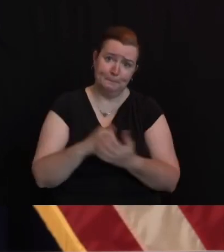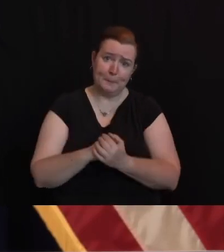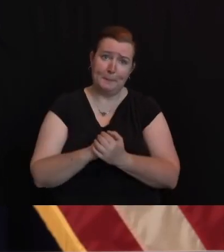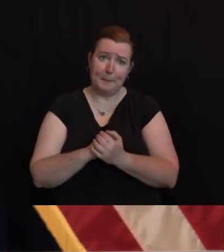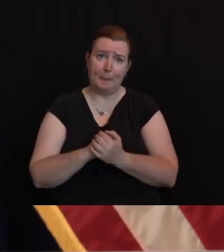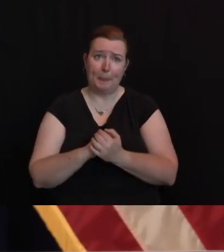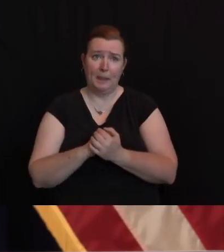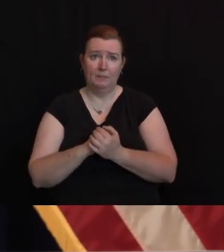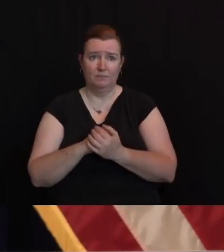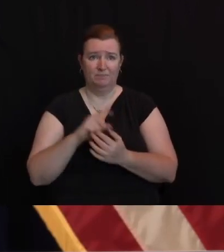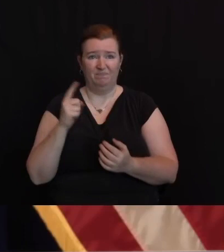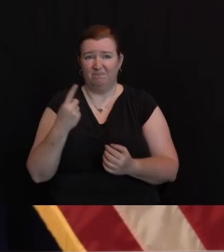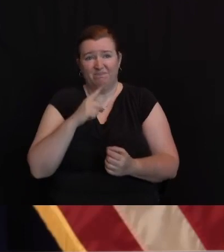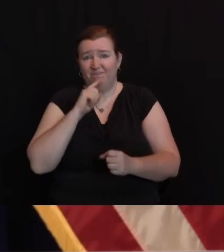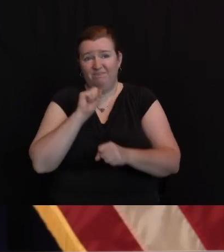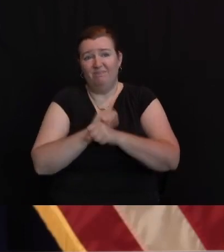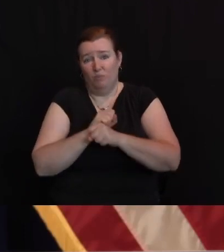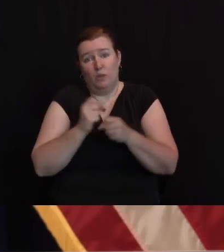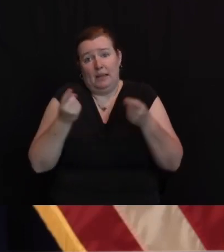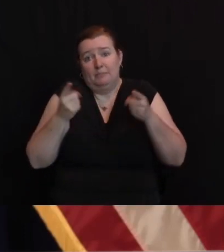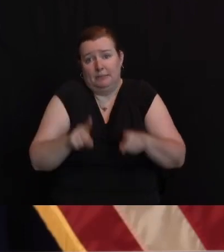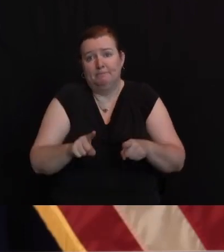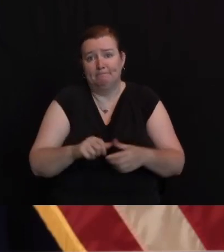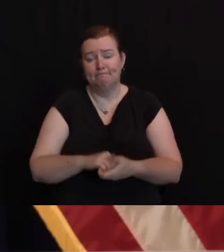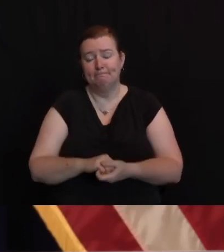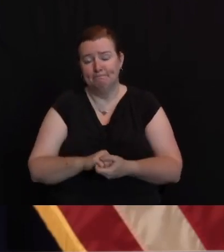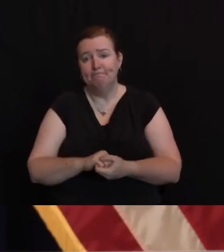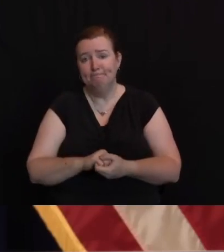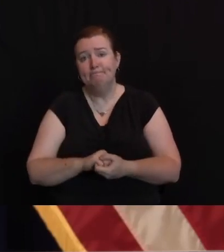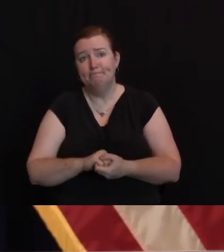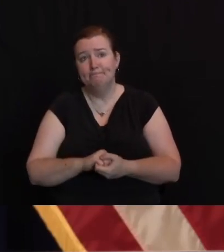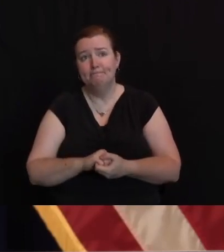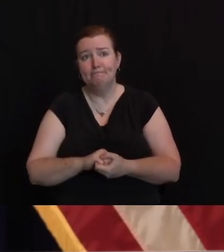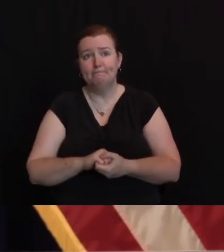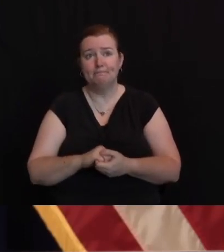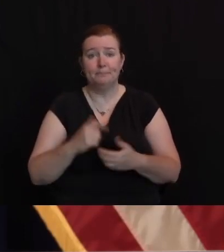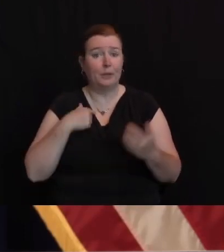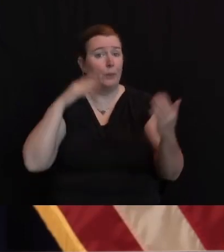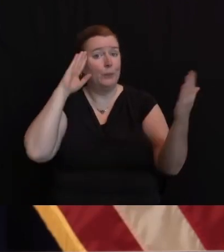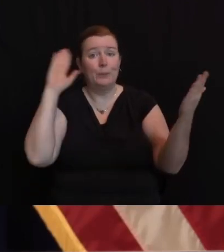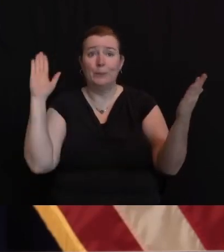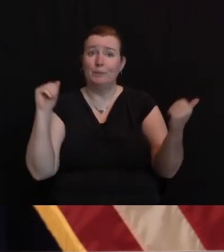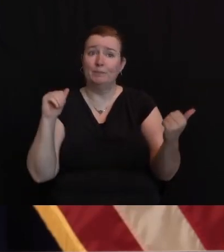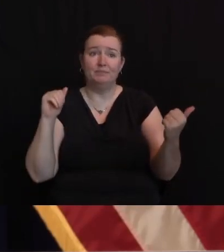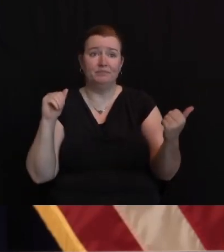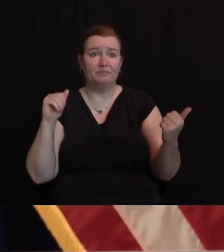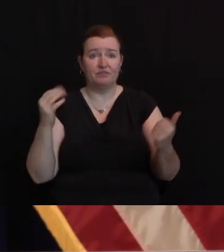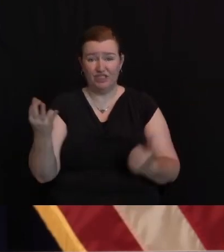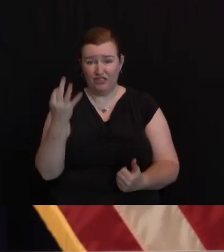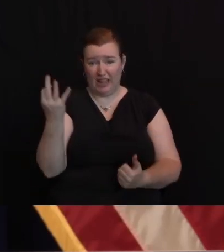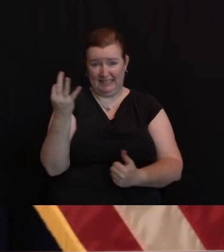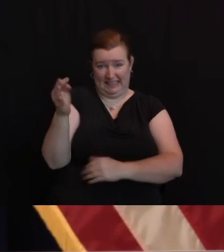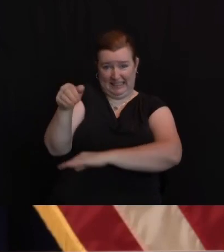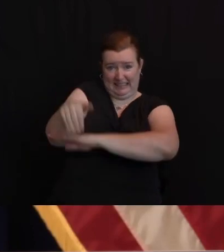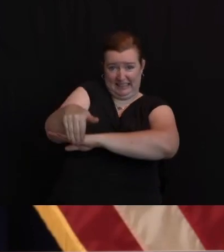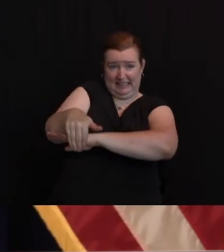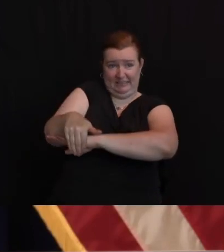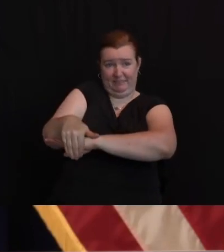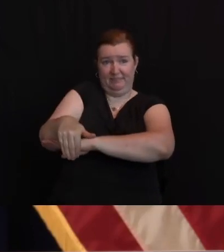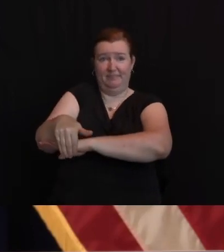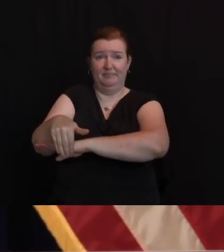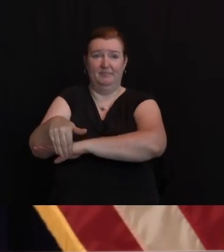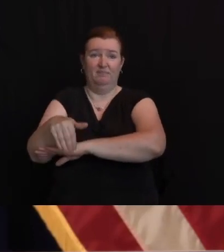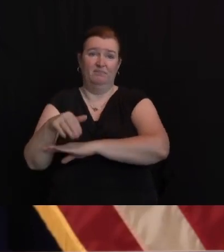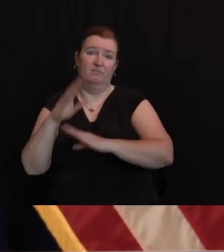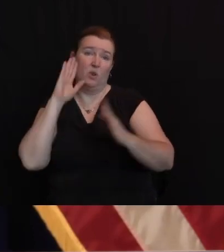reality of the situation. Our hope is by late Friday night that 80% of customers will have